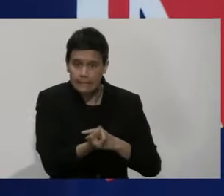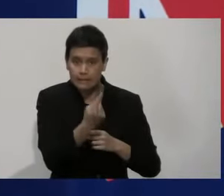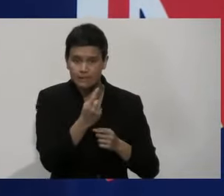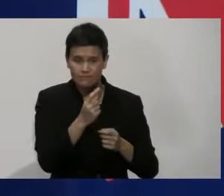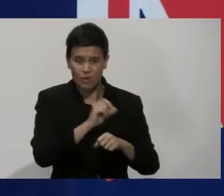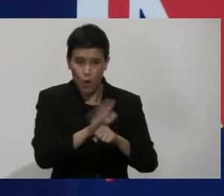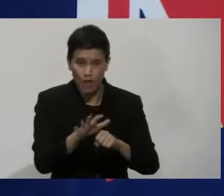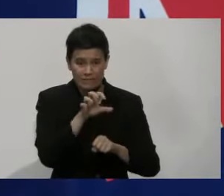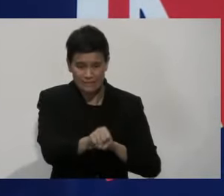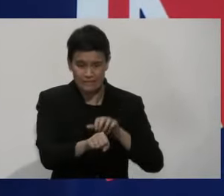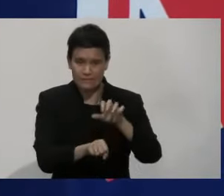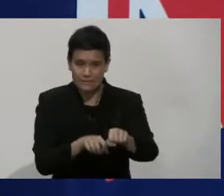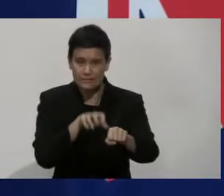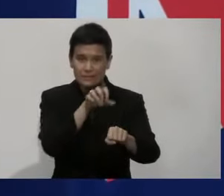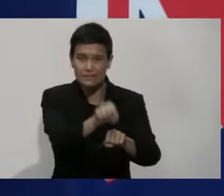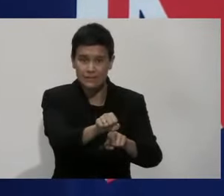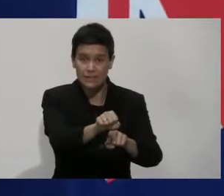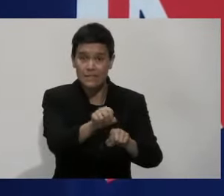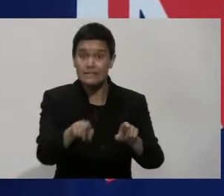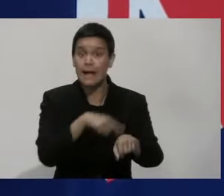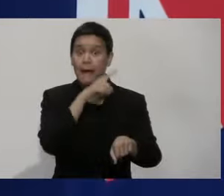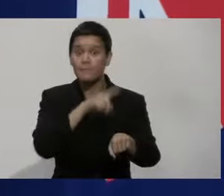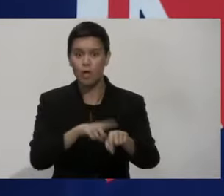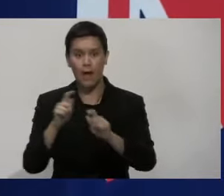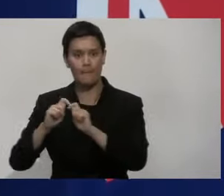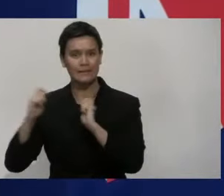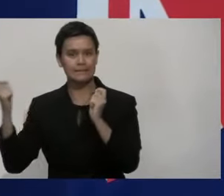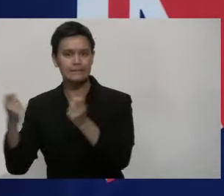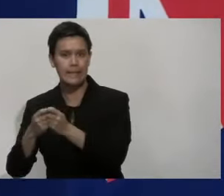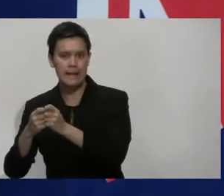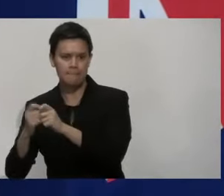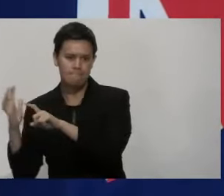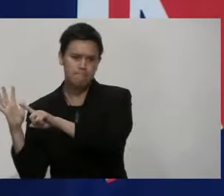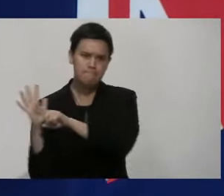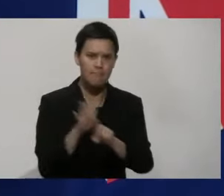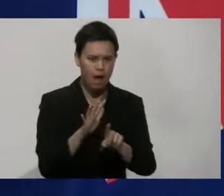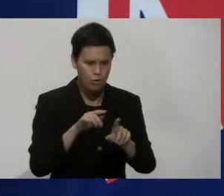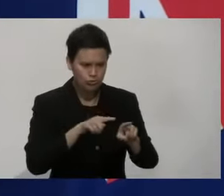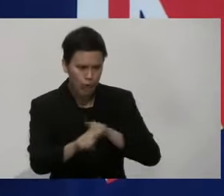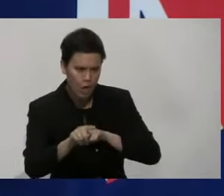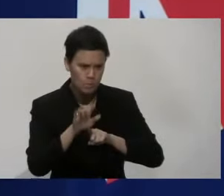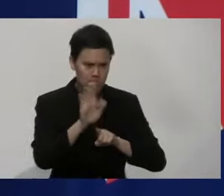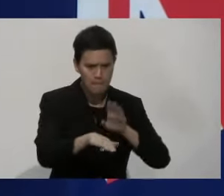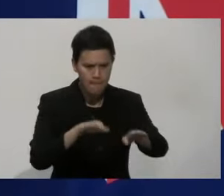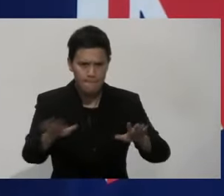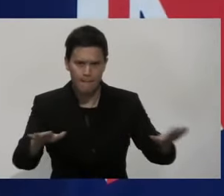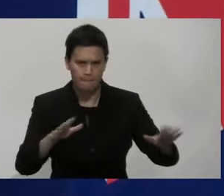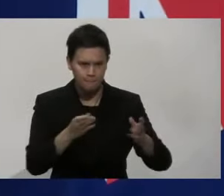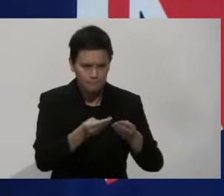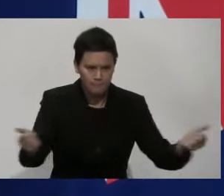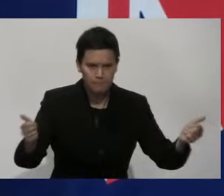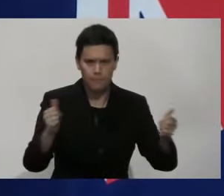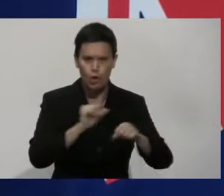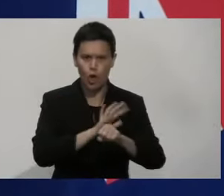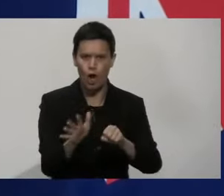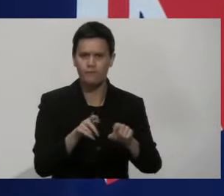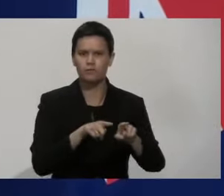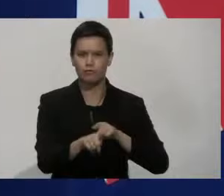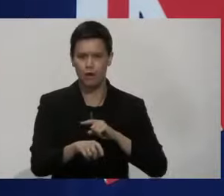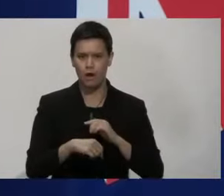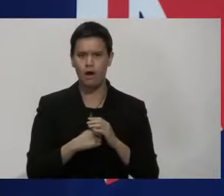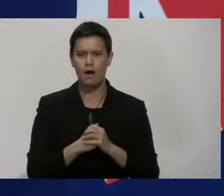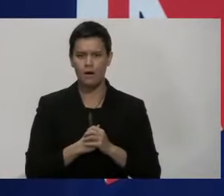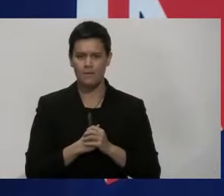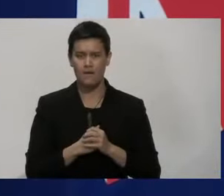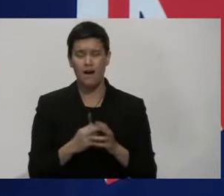of workers contact tracing, a team out in full force to stamp out COVID-19 in New Zealand.